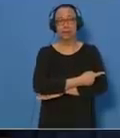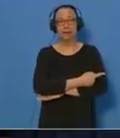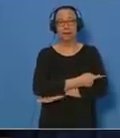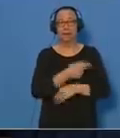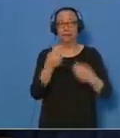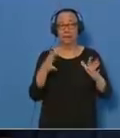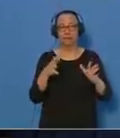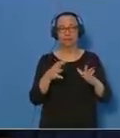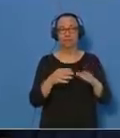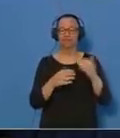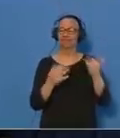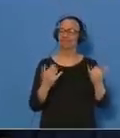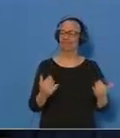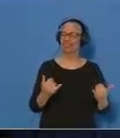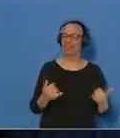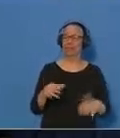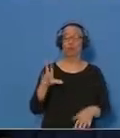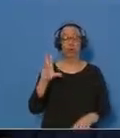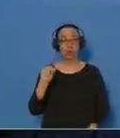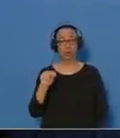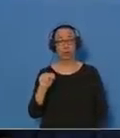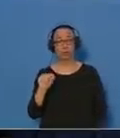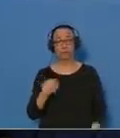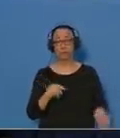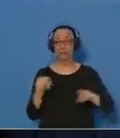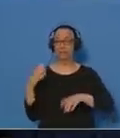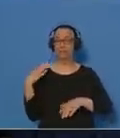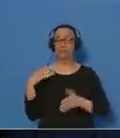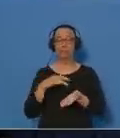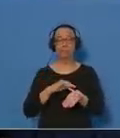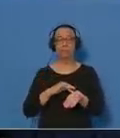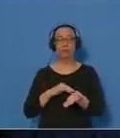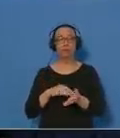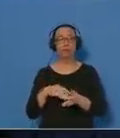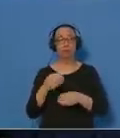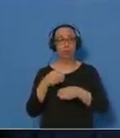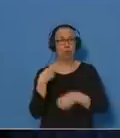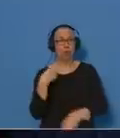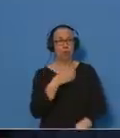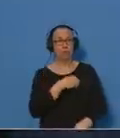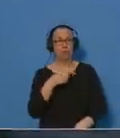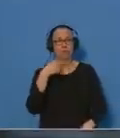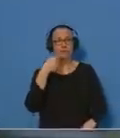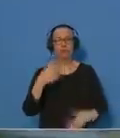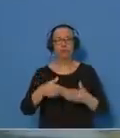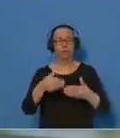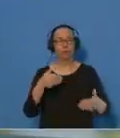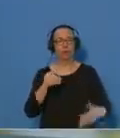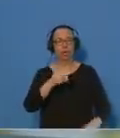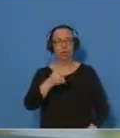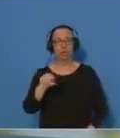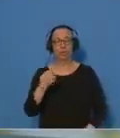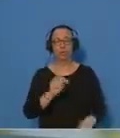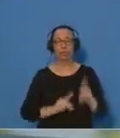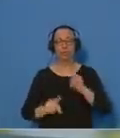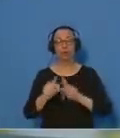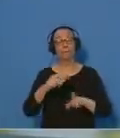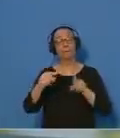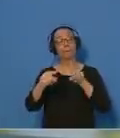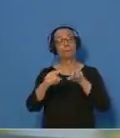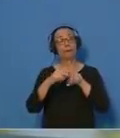that is no. As the Chief Medical Officer has explained previously, those persons that test positive